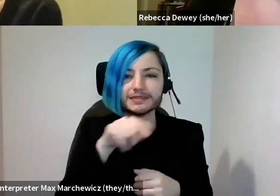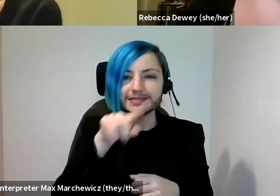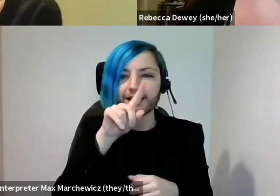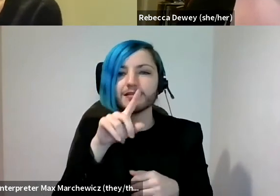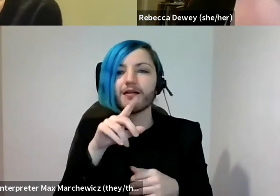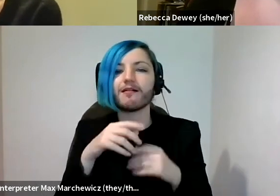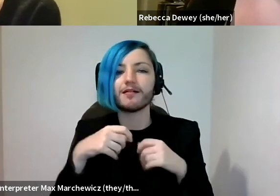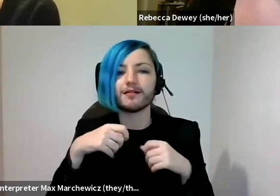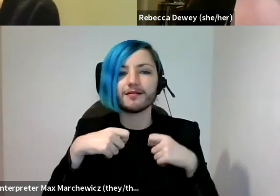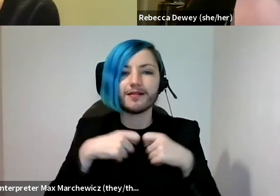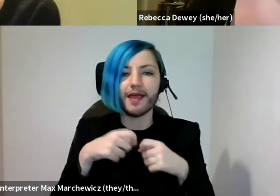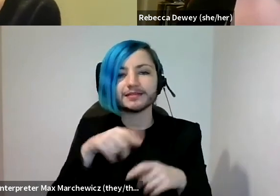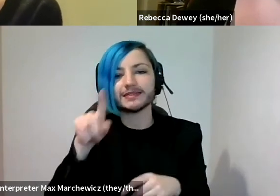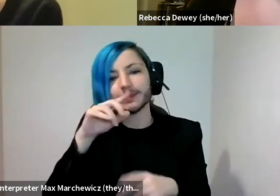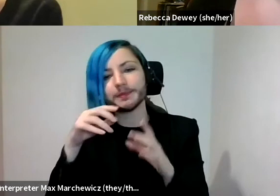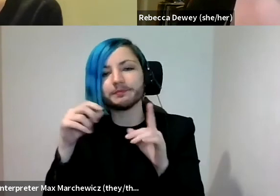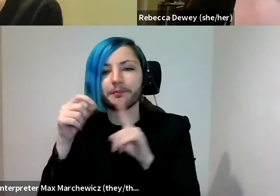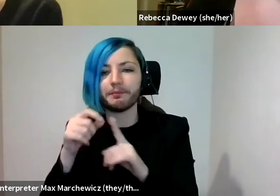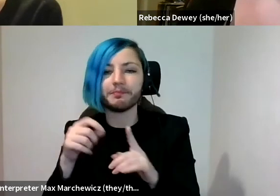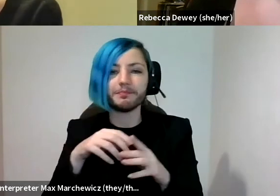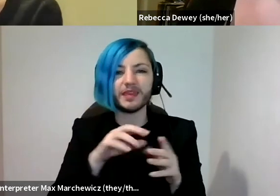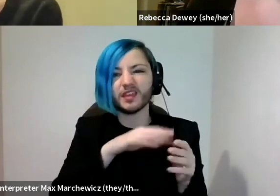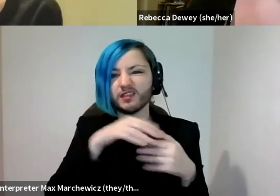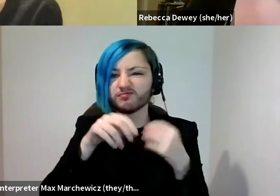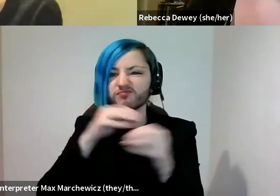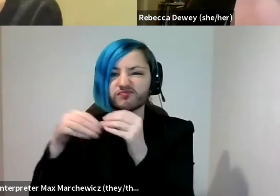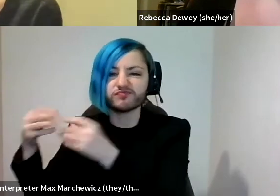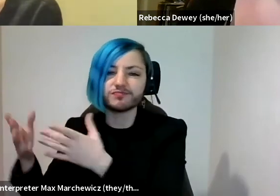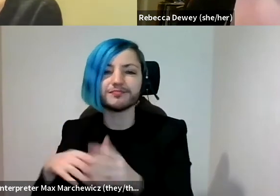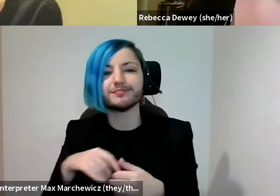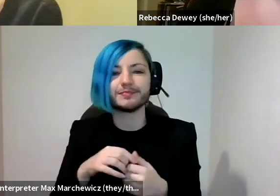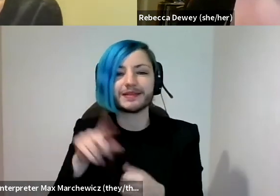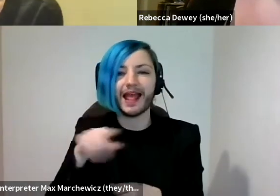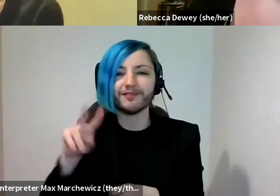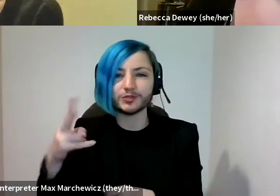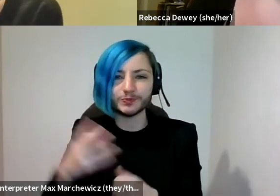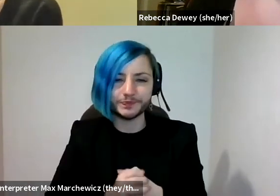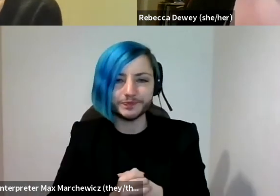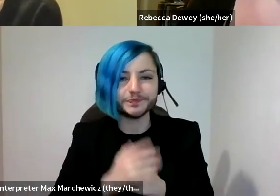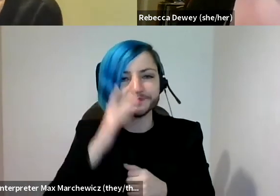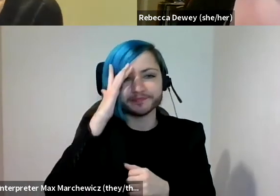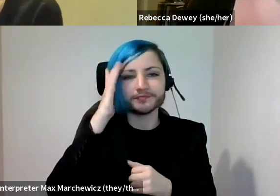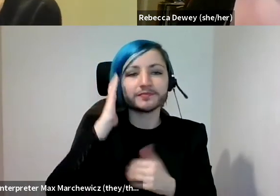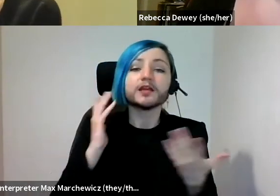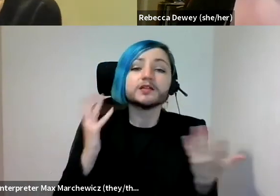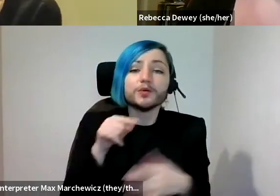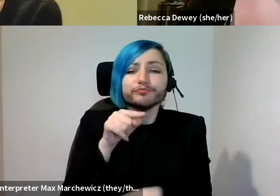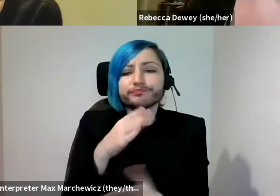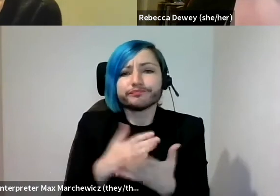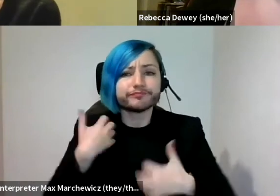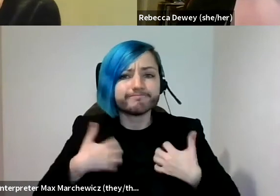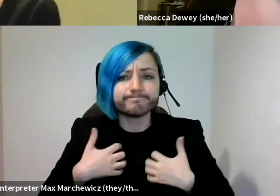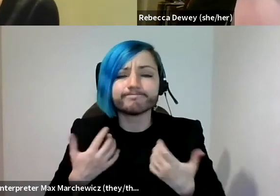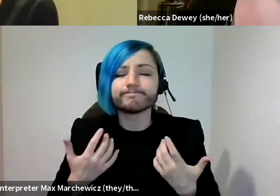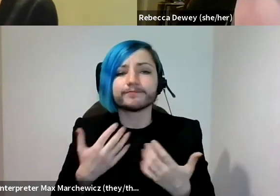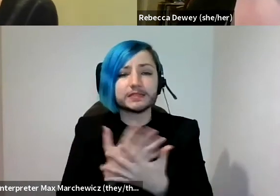than or equal to h bar up and 2. So that is very interesting, and there's a lot of